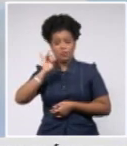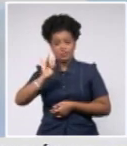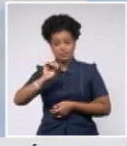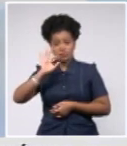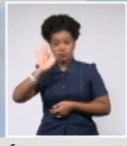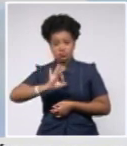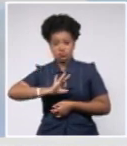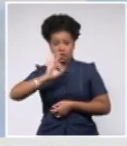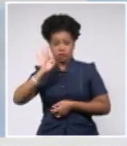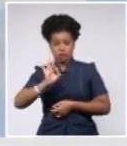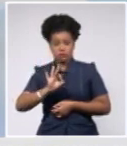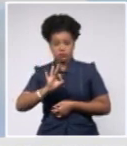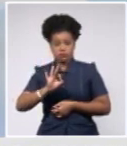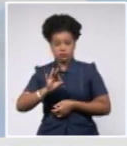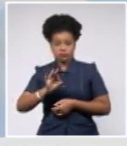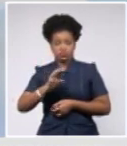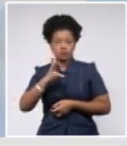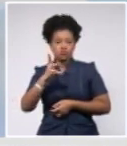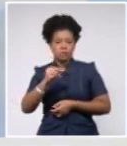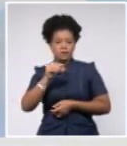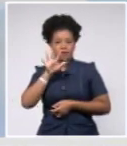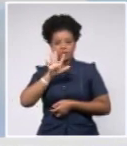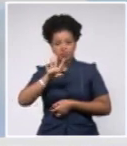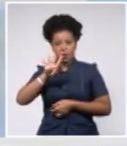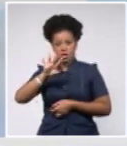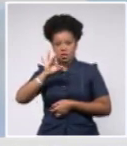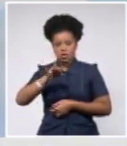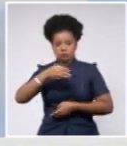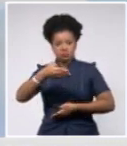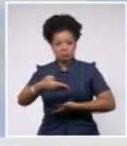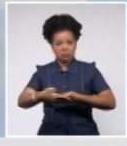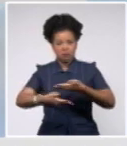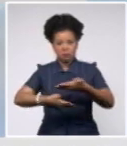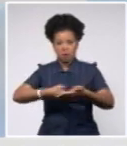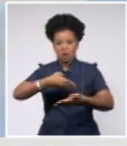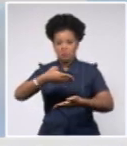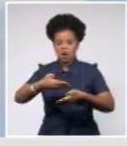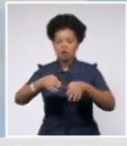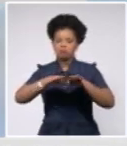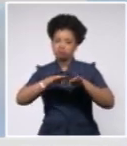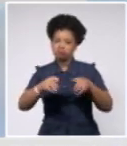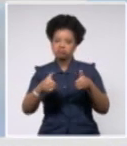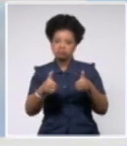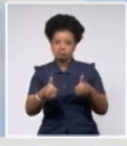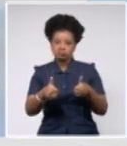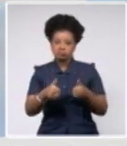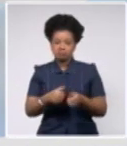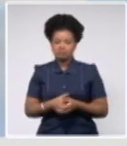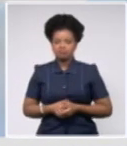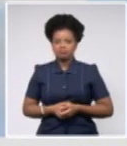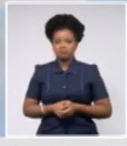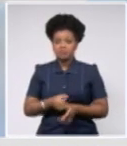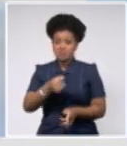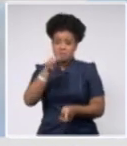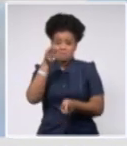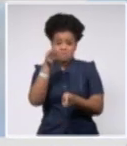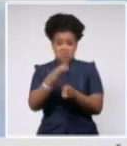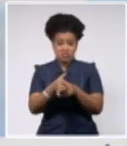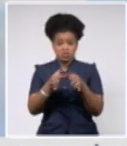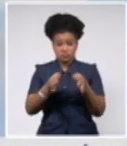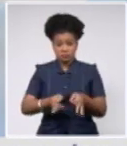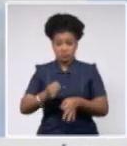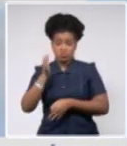Yesterday, one person died as a result of the virus, meaning that the COVID-19 death toll on the island